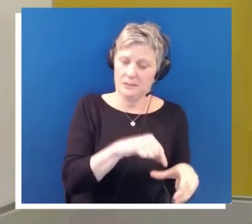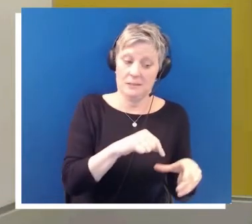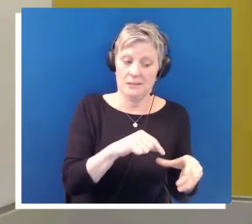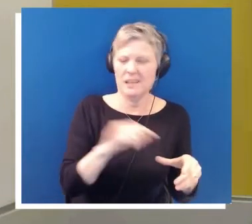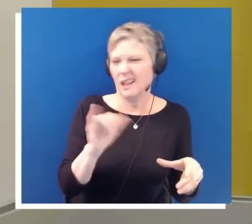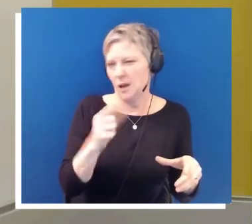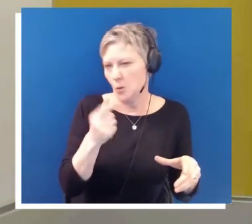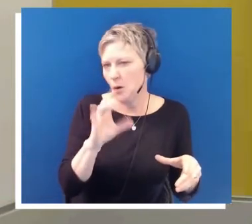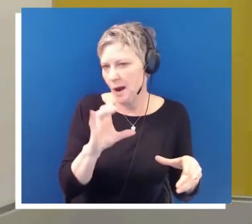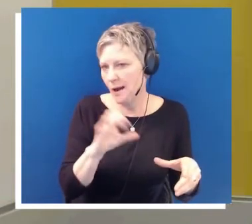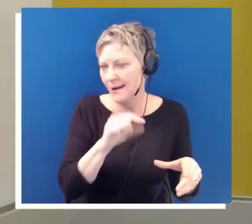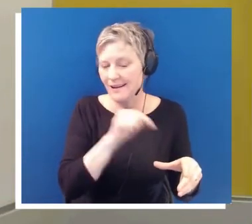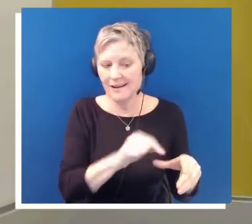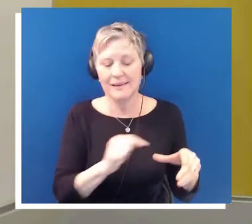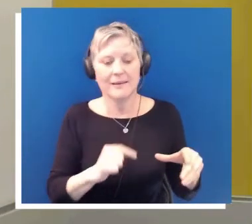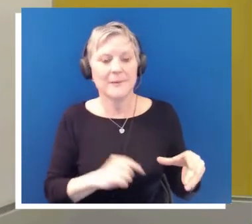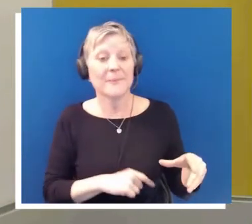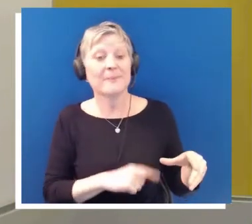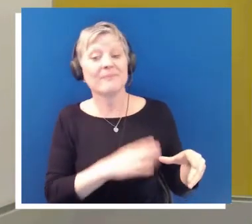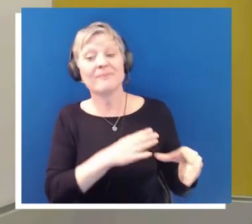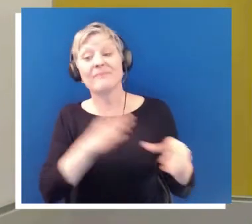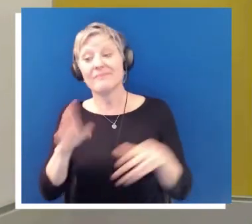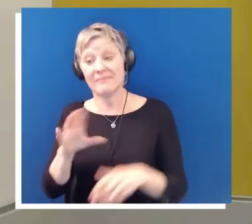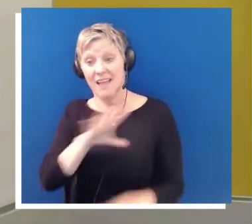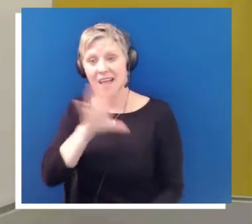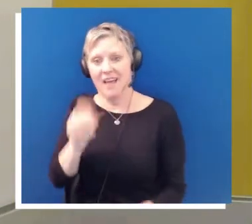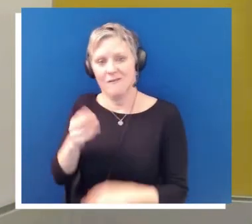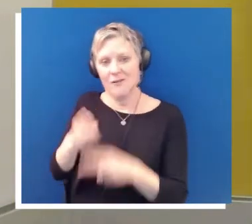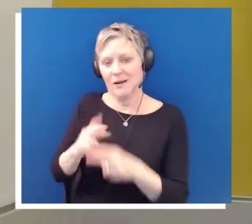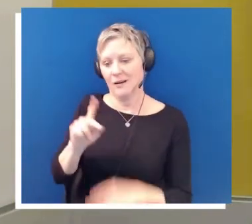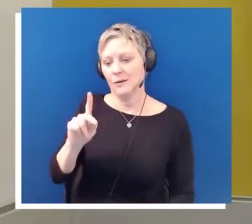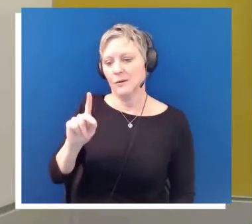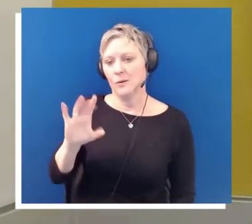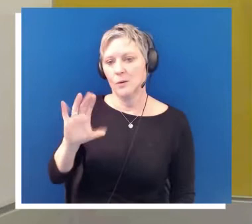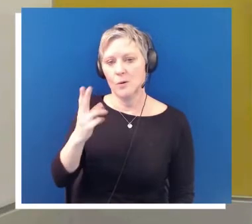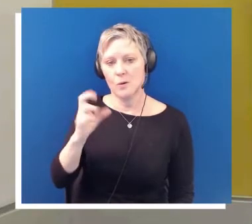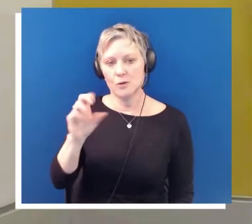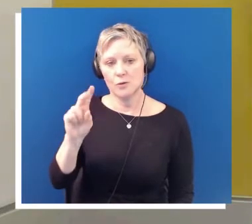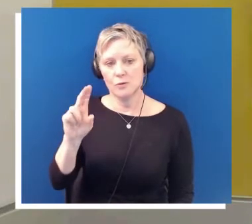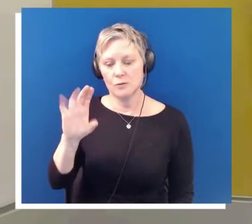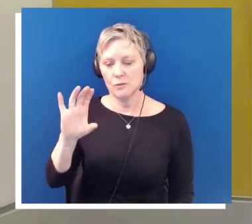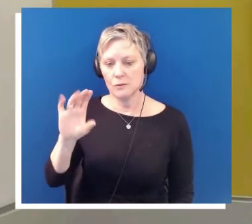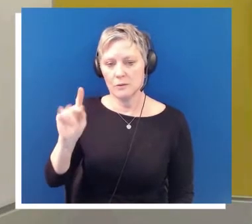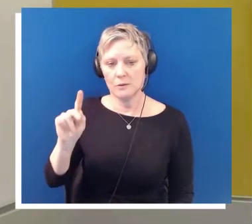called, again, kachumbari. Okay, and I just want to squeeze